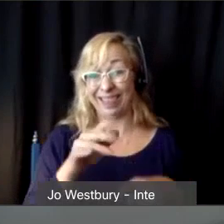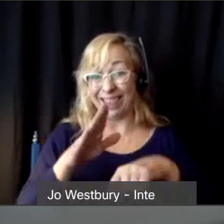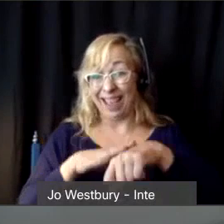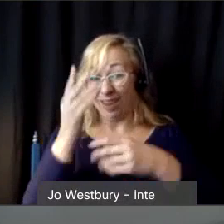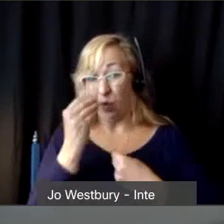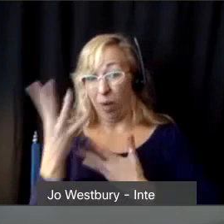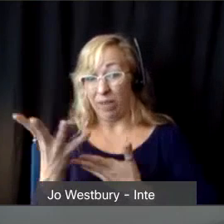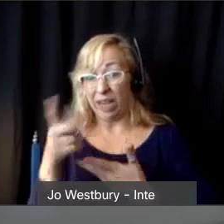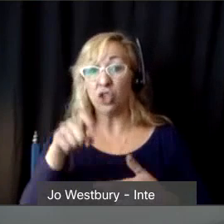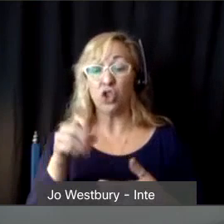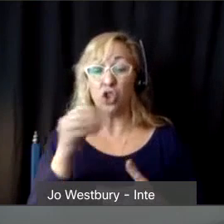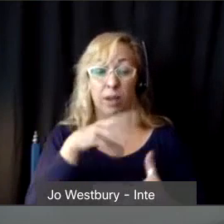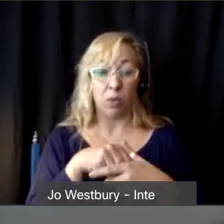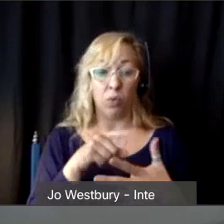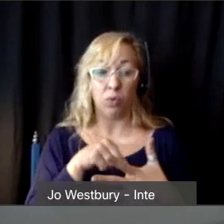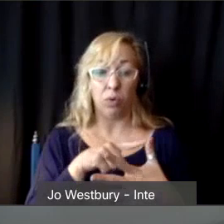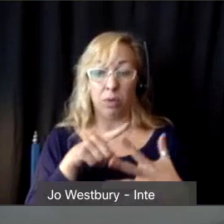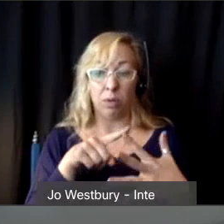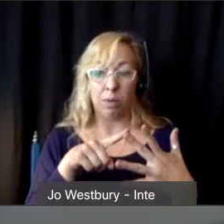include